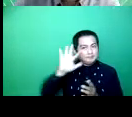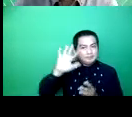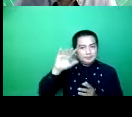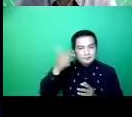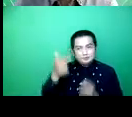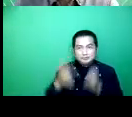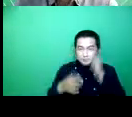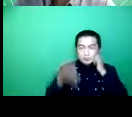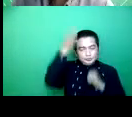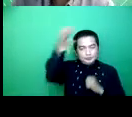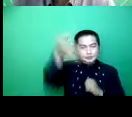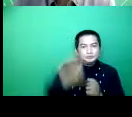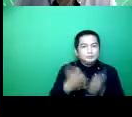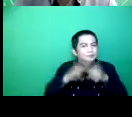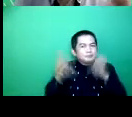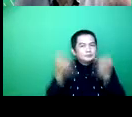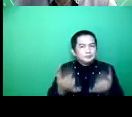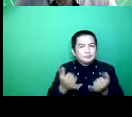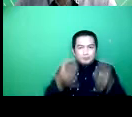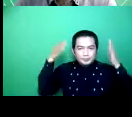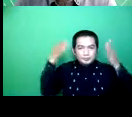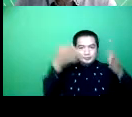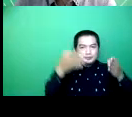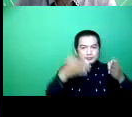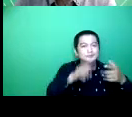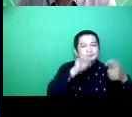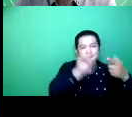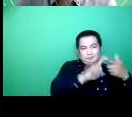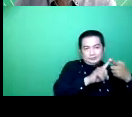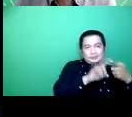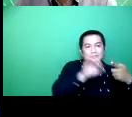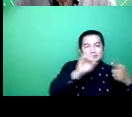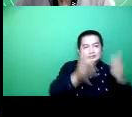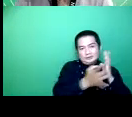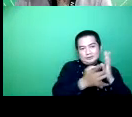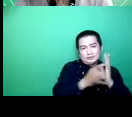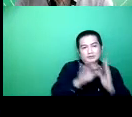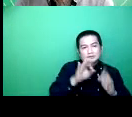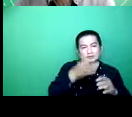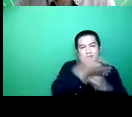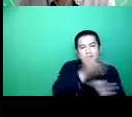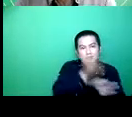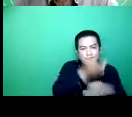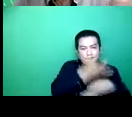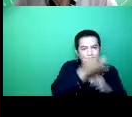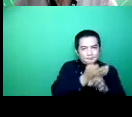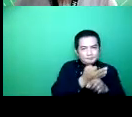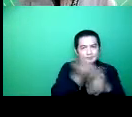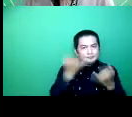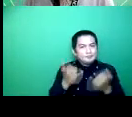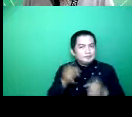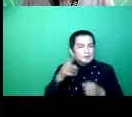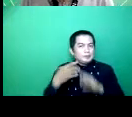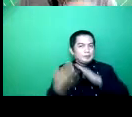for the future. But for now, we're going to focus on digital fabrication. And so when we talk about digital fabrication, the basic